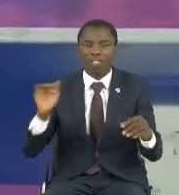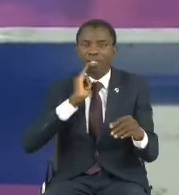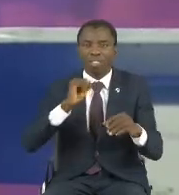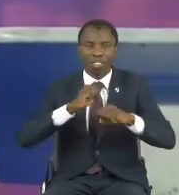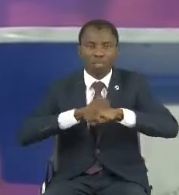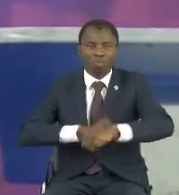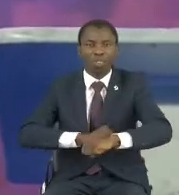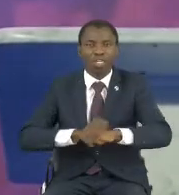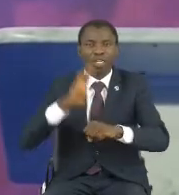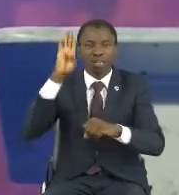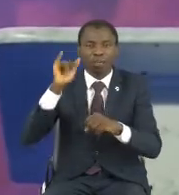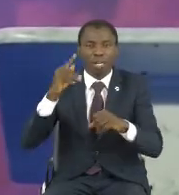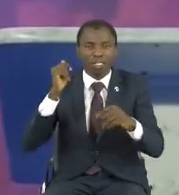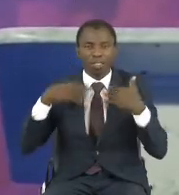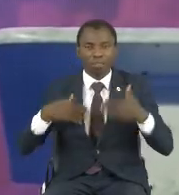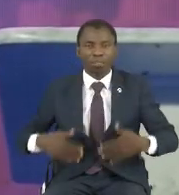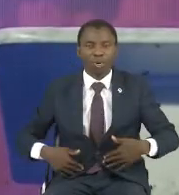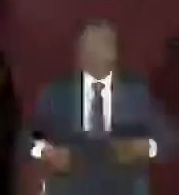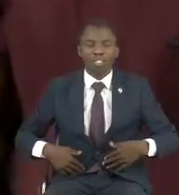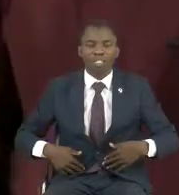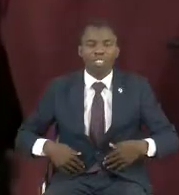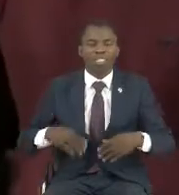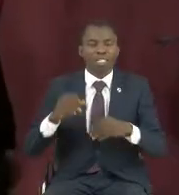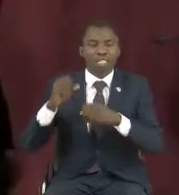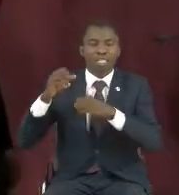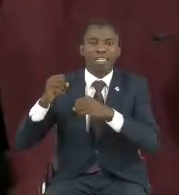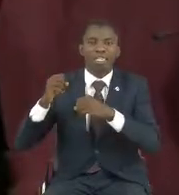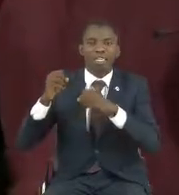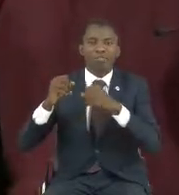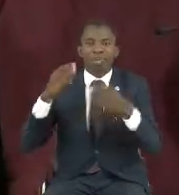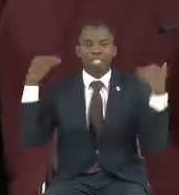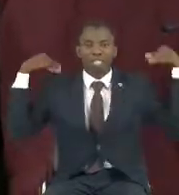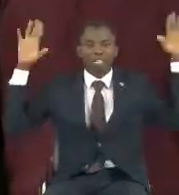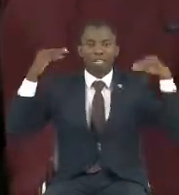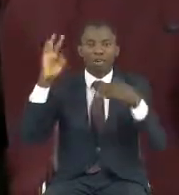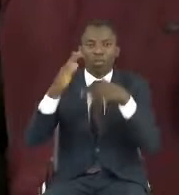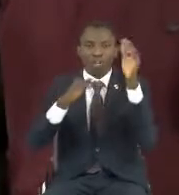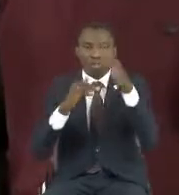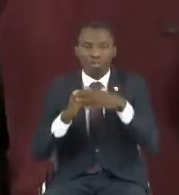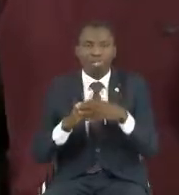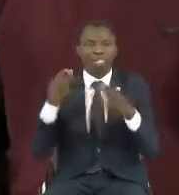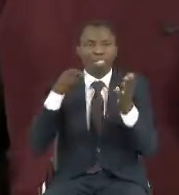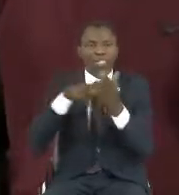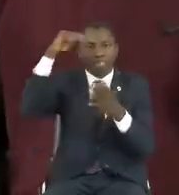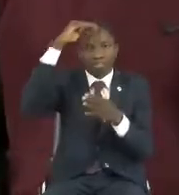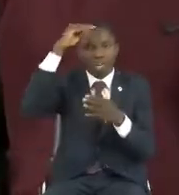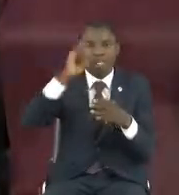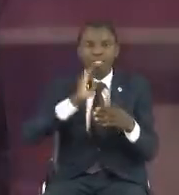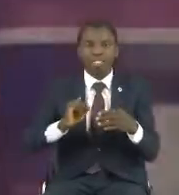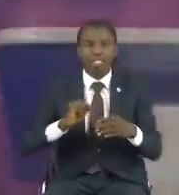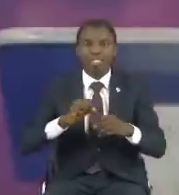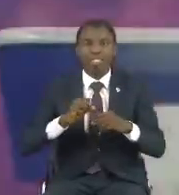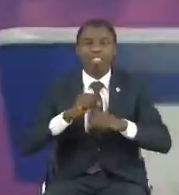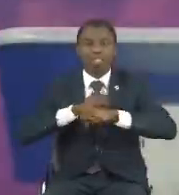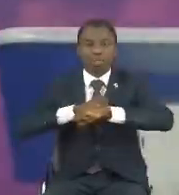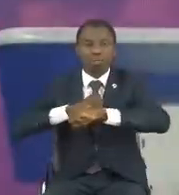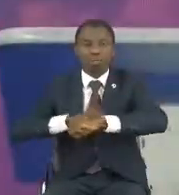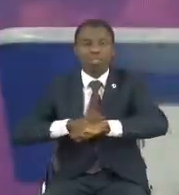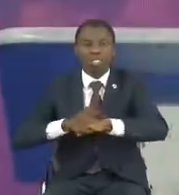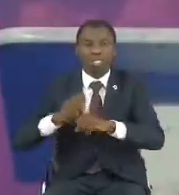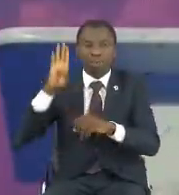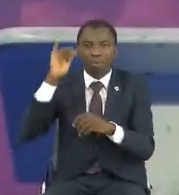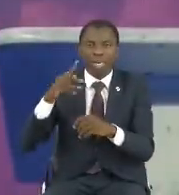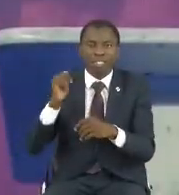the bodyguard of heaven. This man is protected by the bodyguard of heaven.